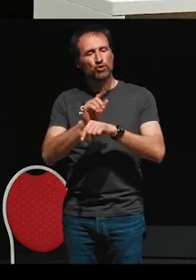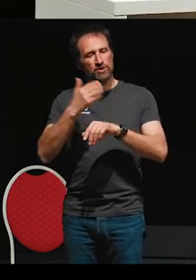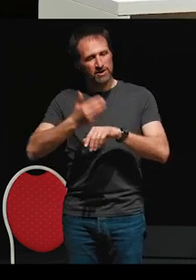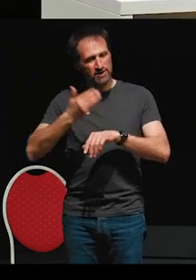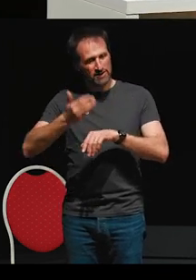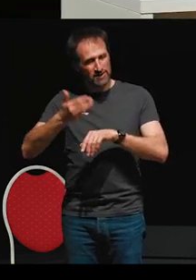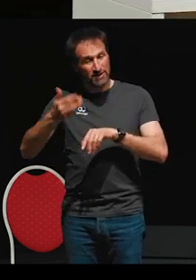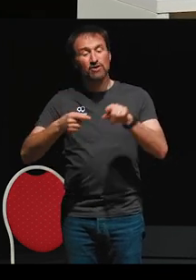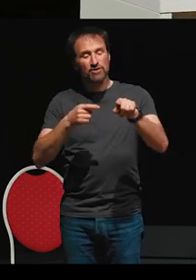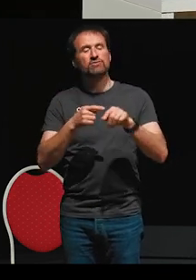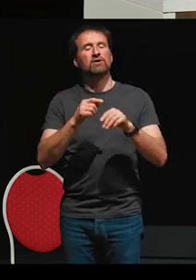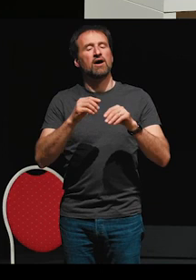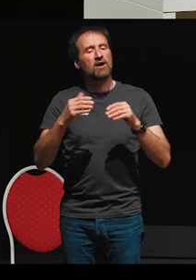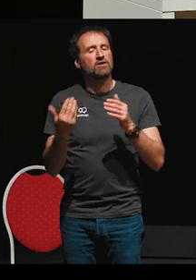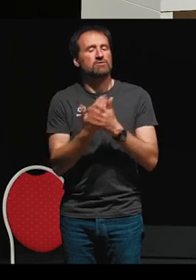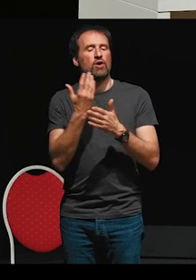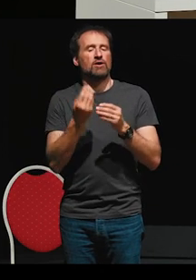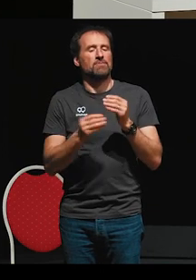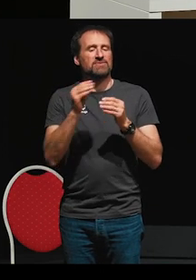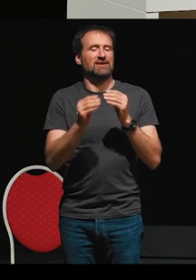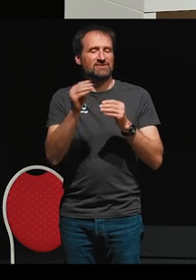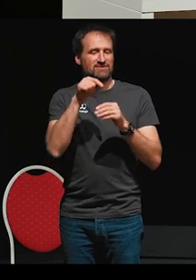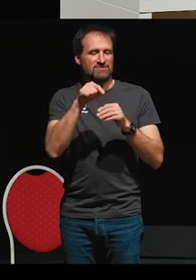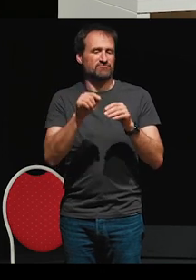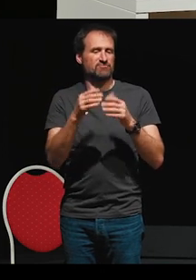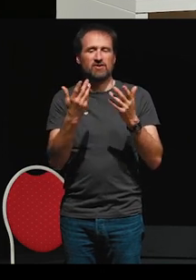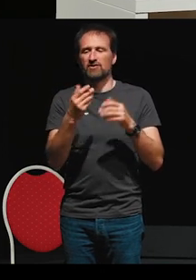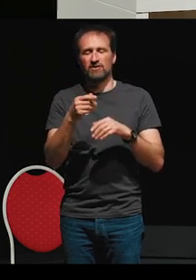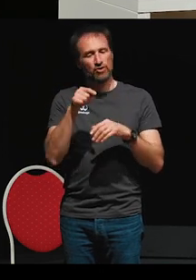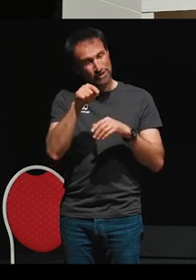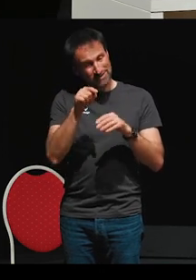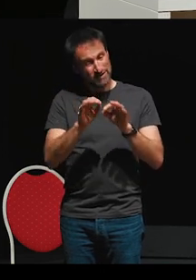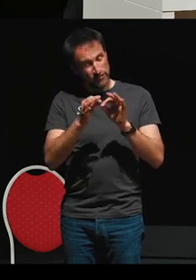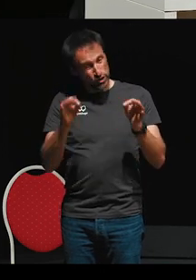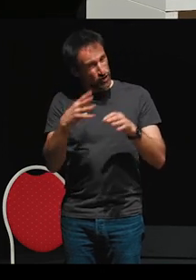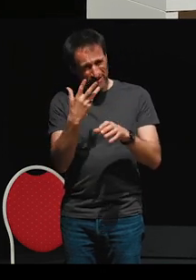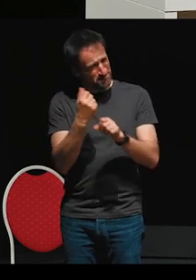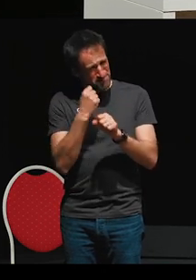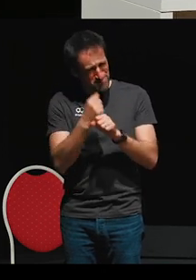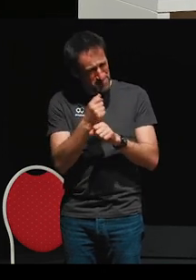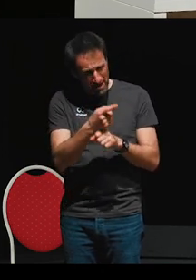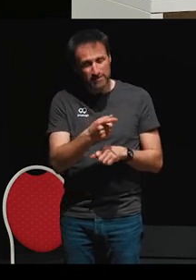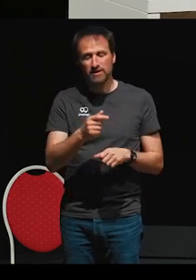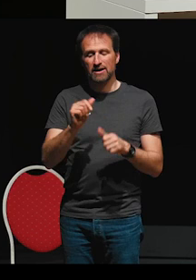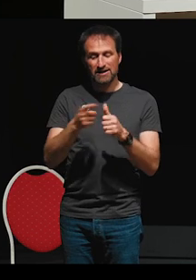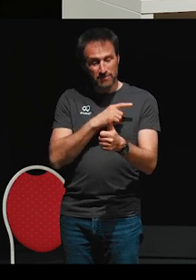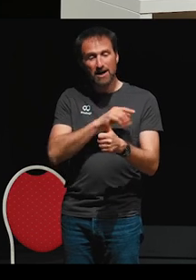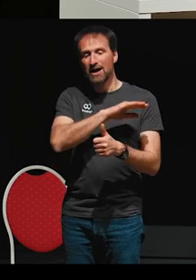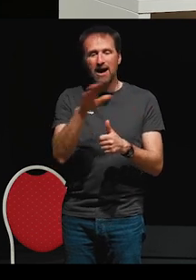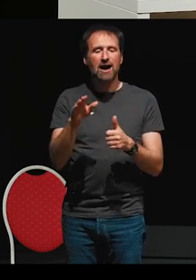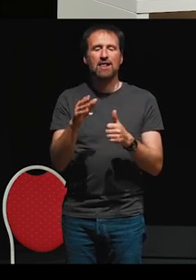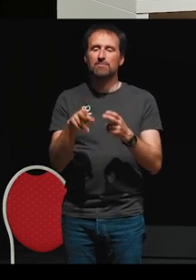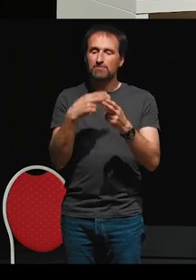function. That's the name, build user follows. What that function is doing, first of all, I'm getting all the appropriate